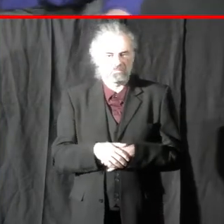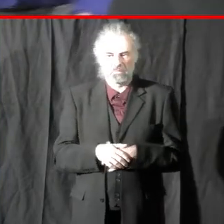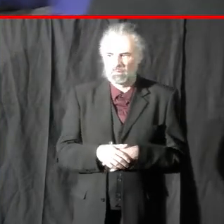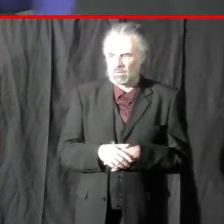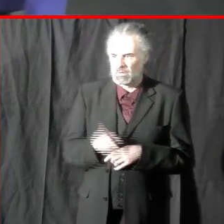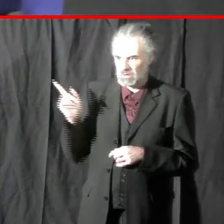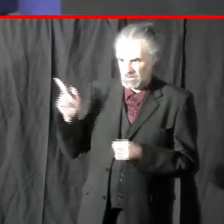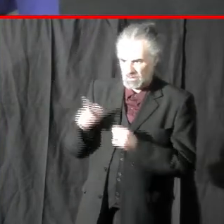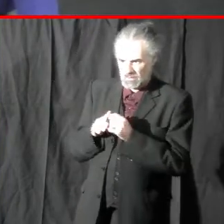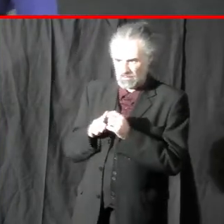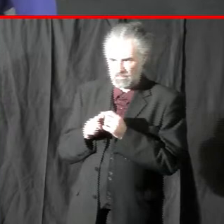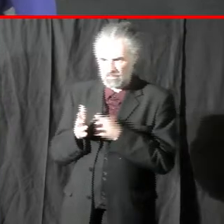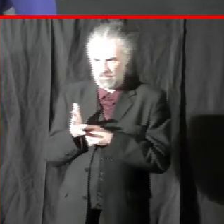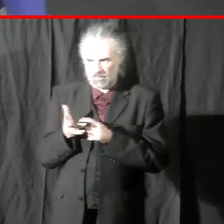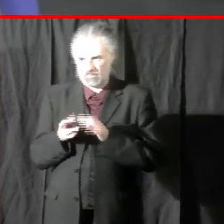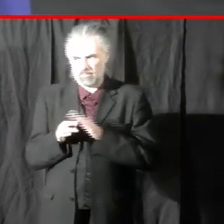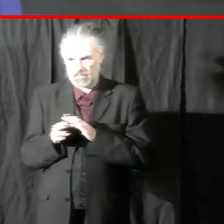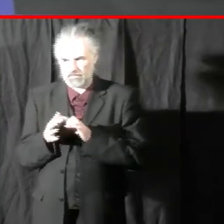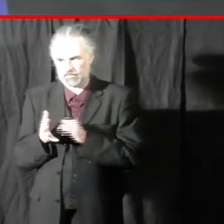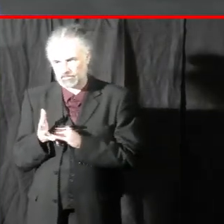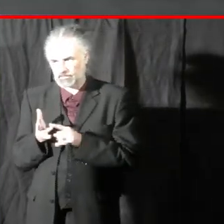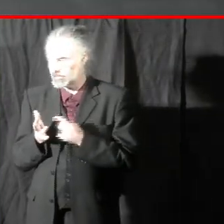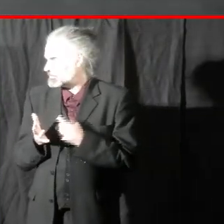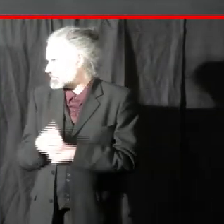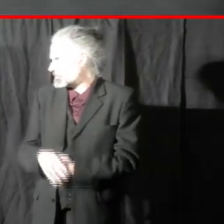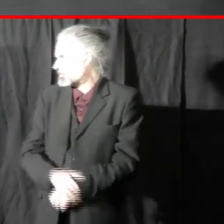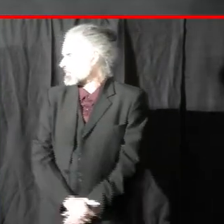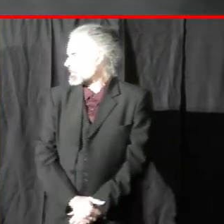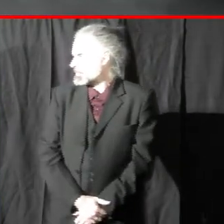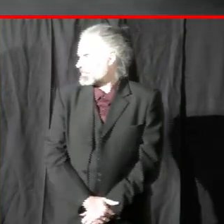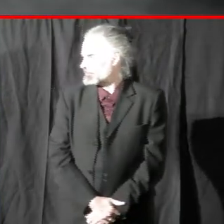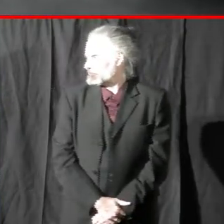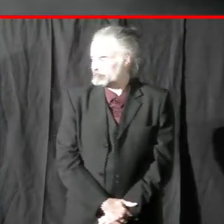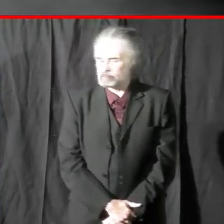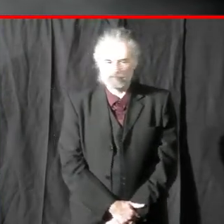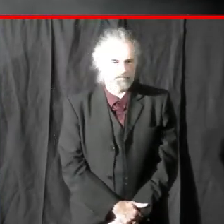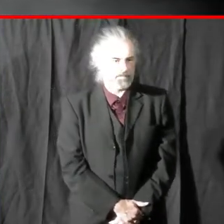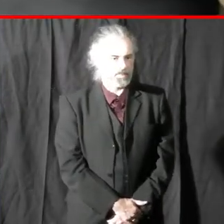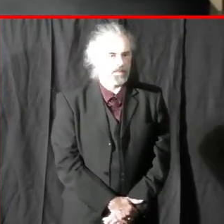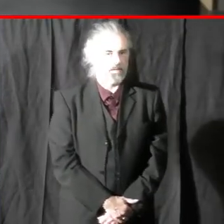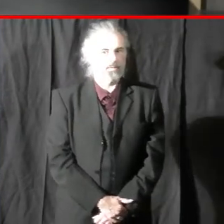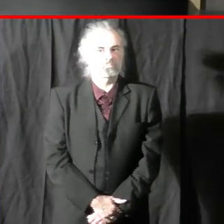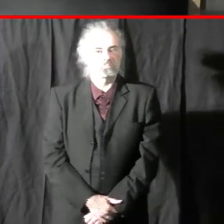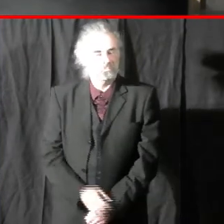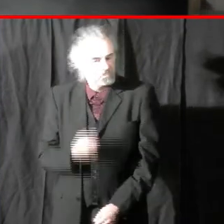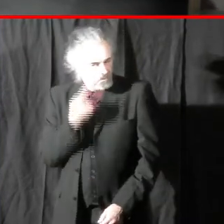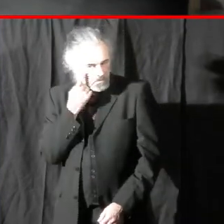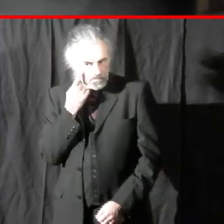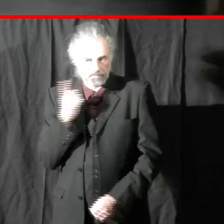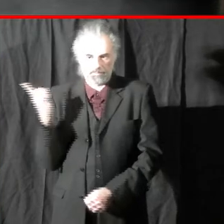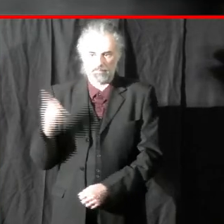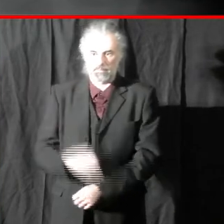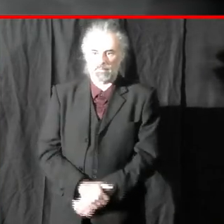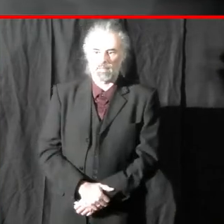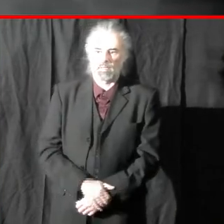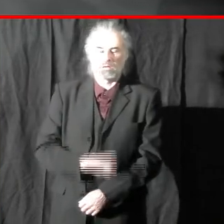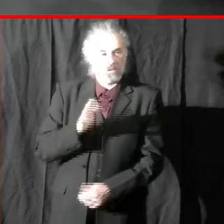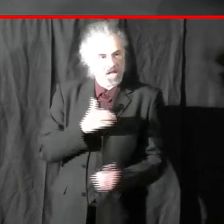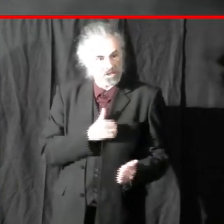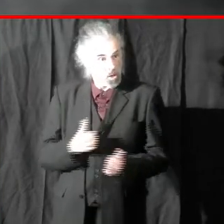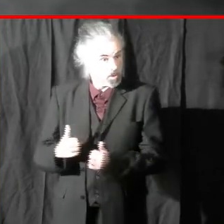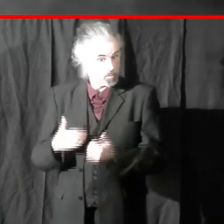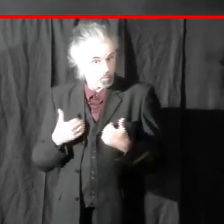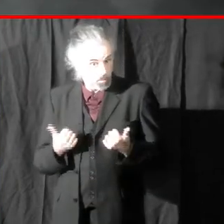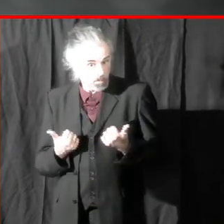Professor, hi. Okay. Let's watch. Professor, hi. How are you doing? Oh,